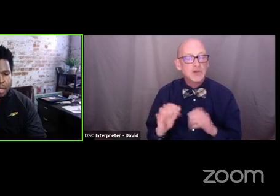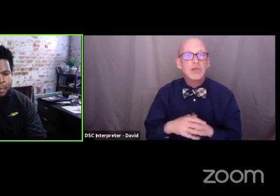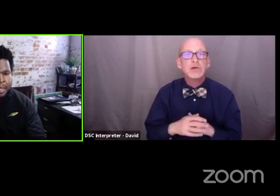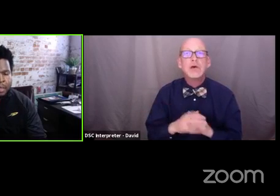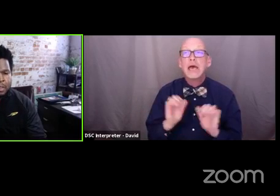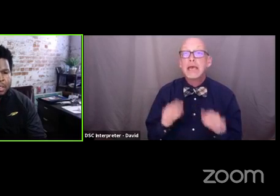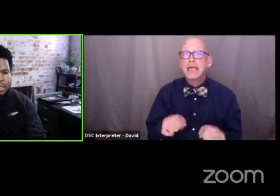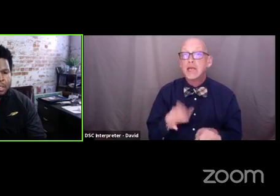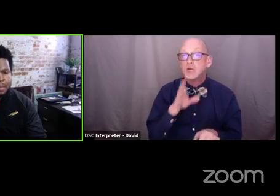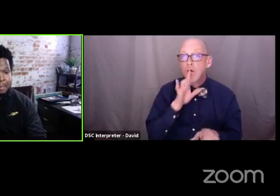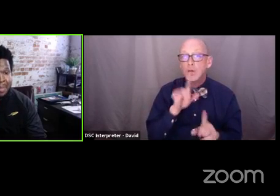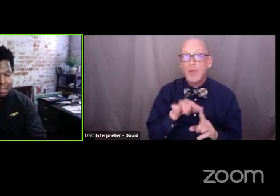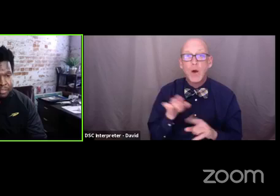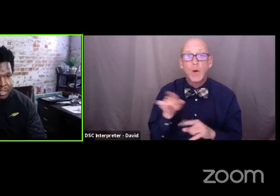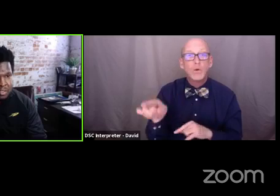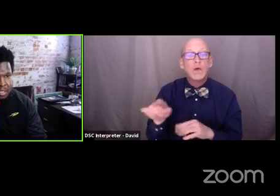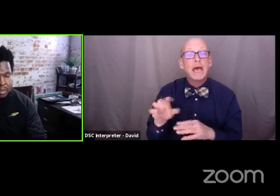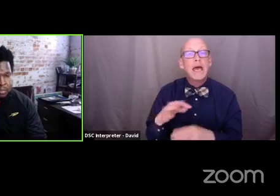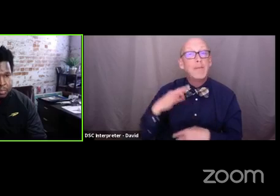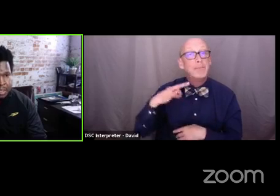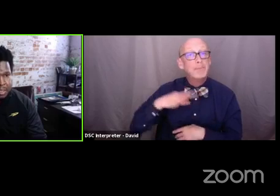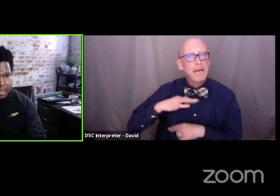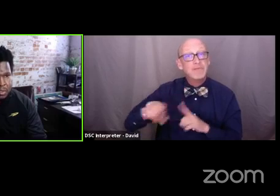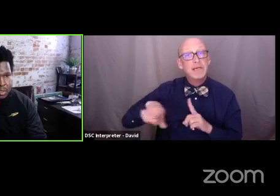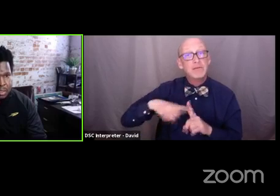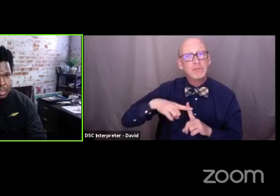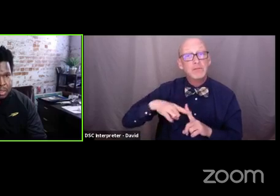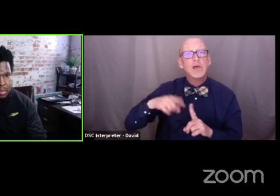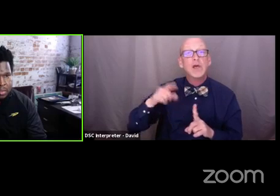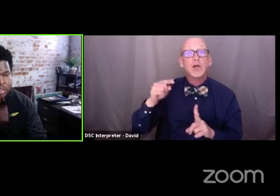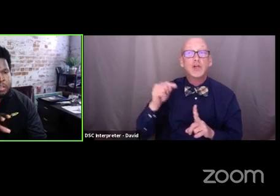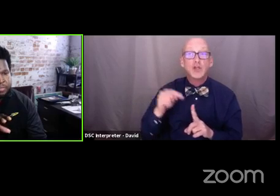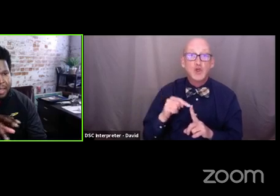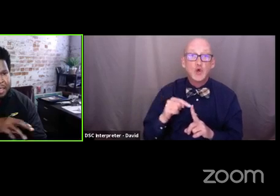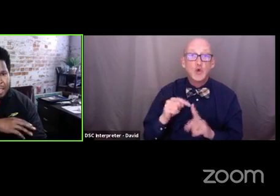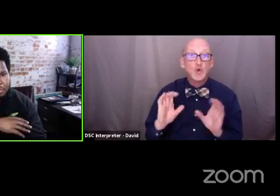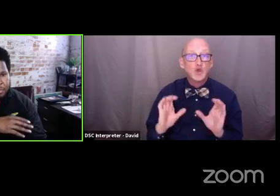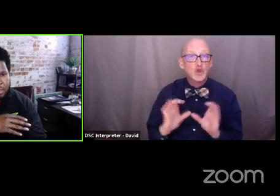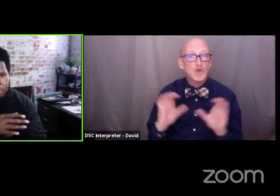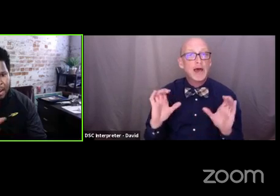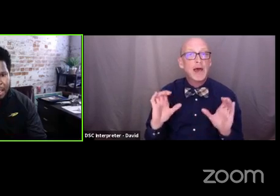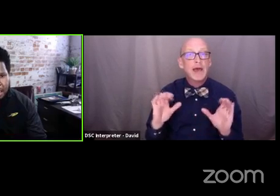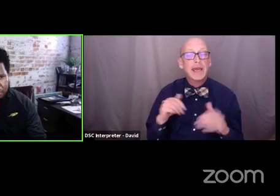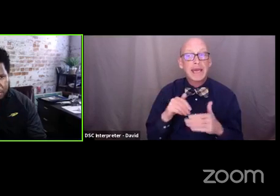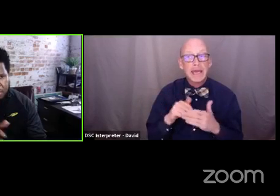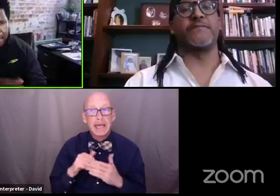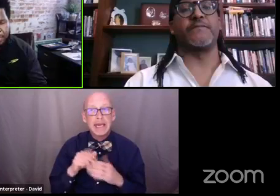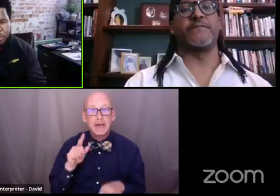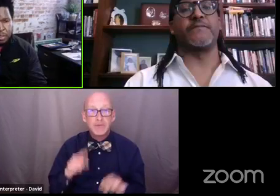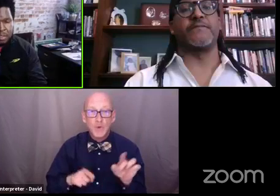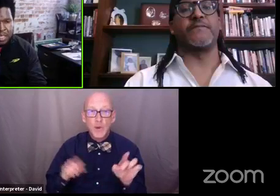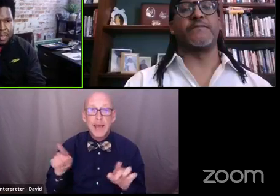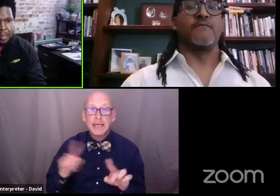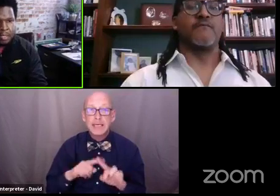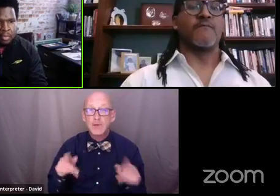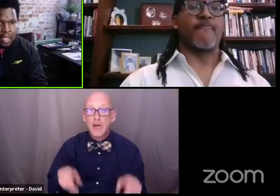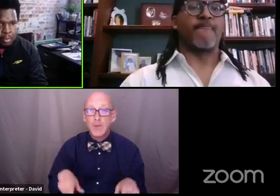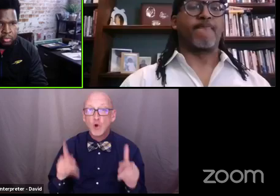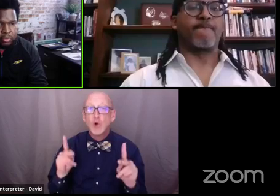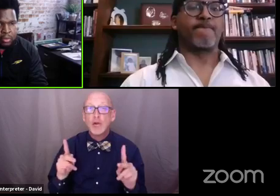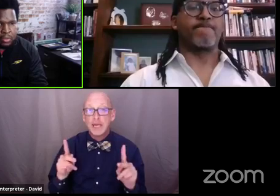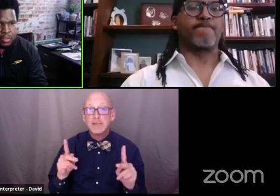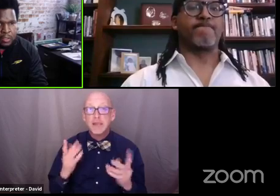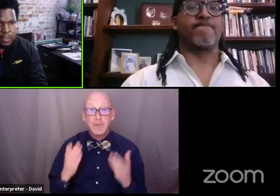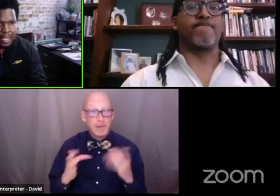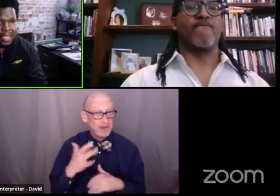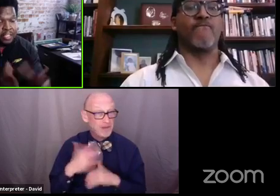can you talk about the benefits of being certified in a variety of these opportunities that may be available